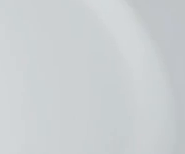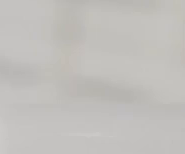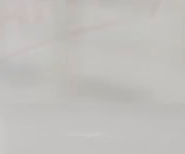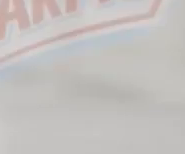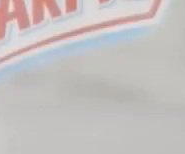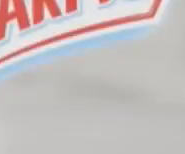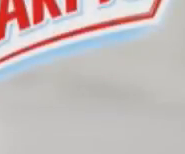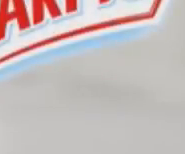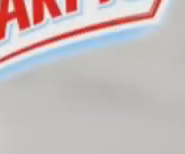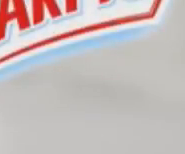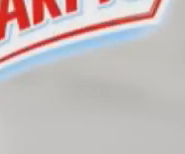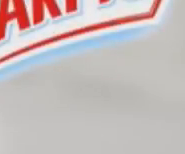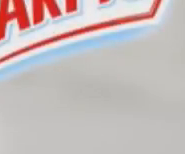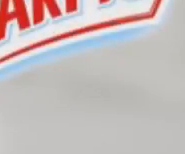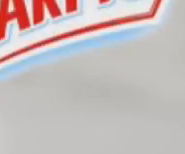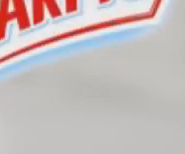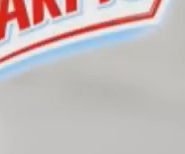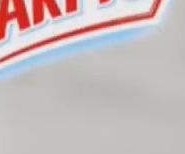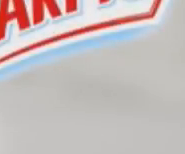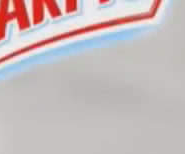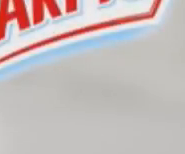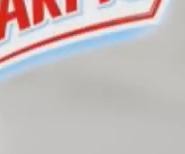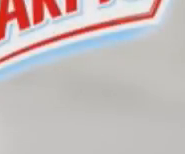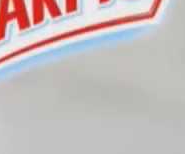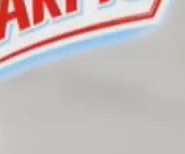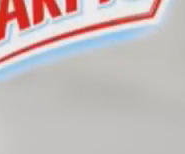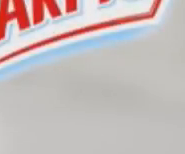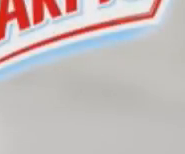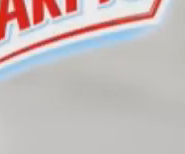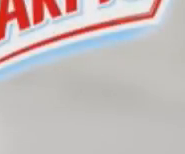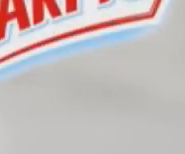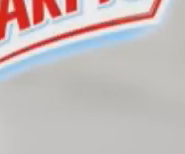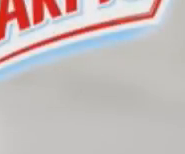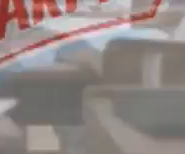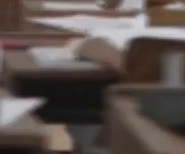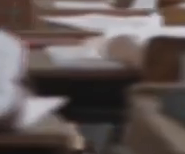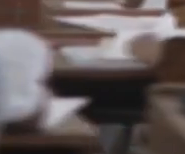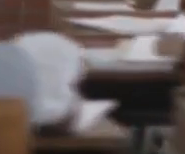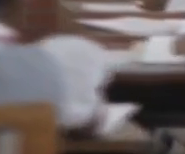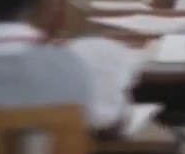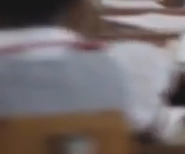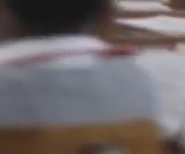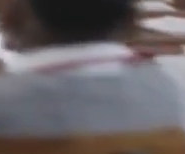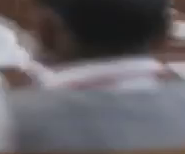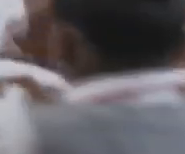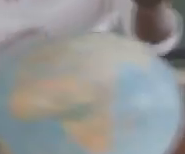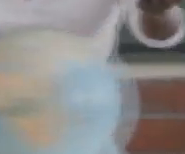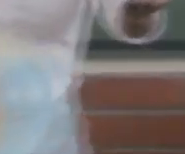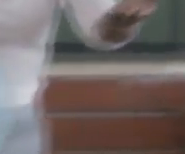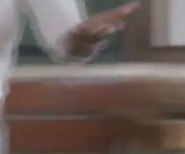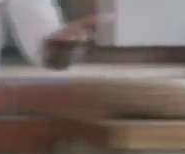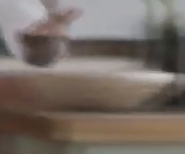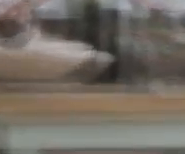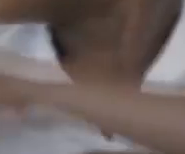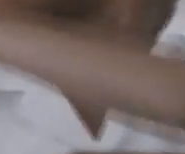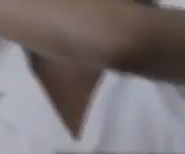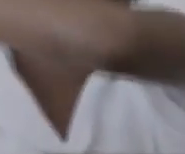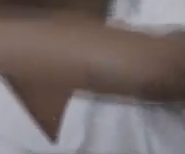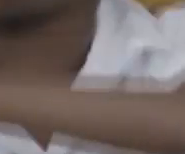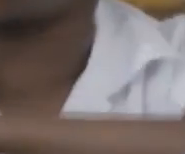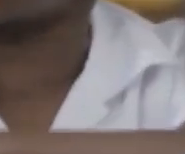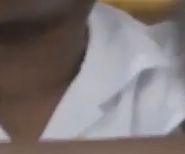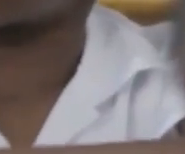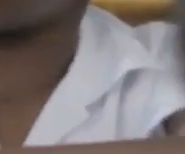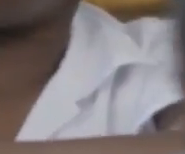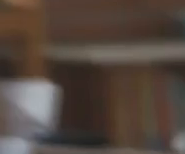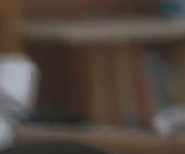bowl. This message is brought to you by Medifacts, Jig, and Harpic. Who wants to answer? Mary? Mary has